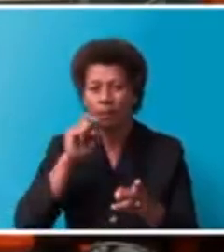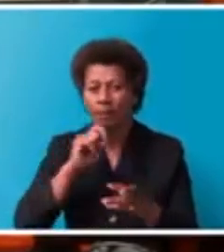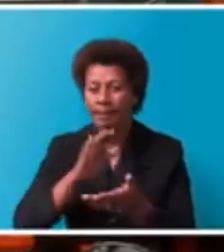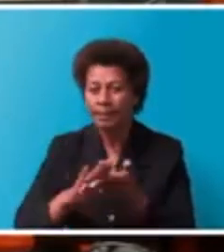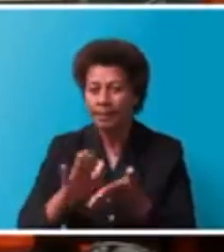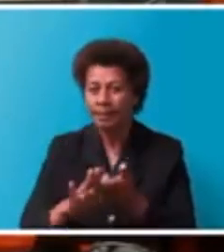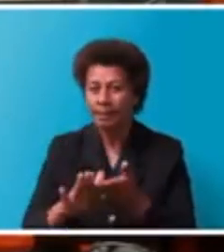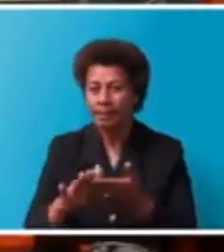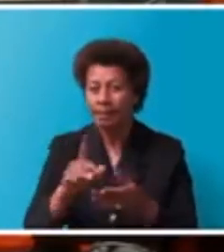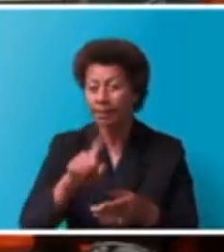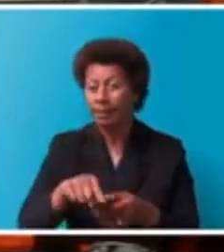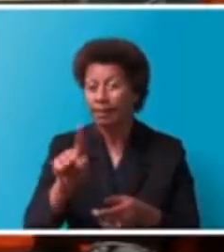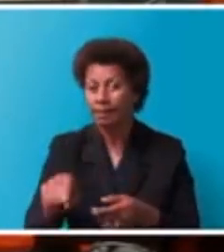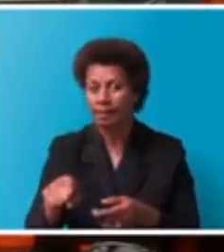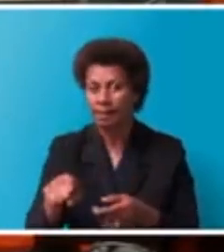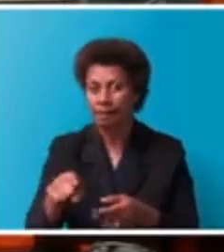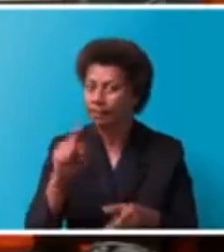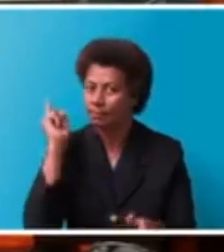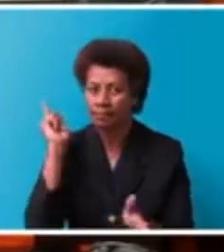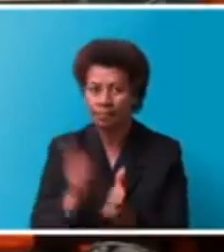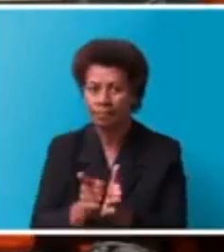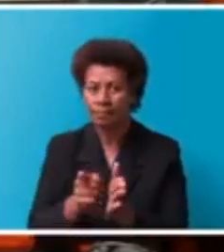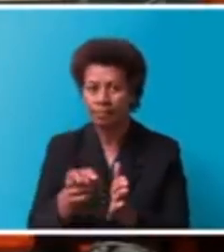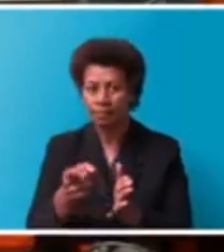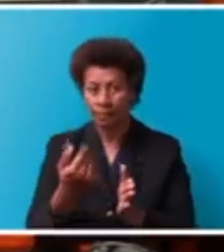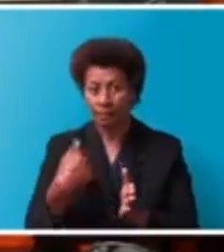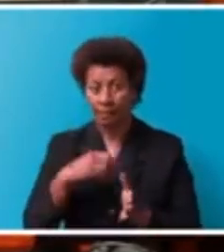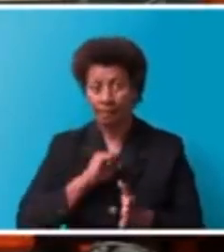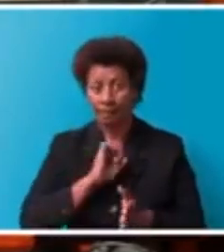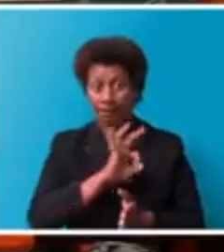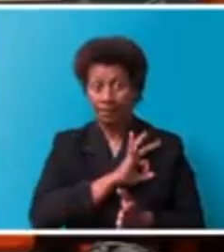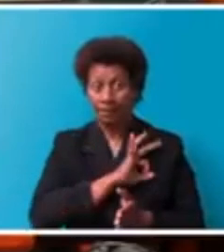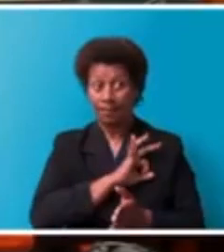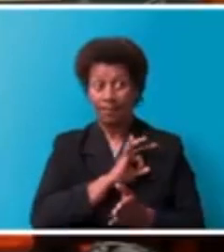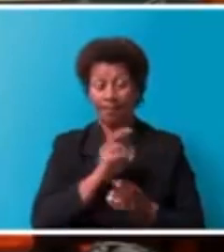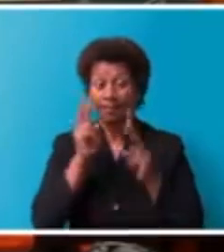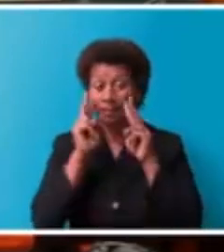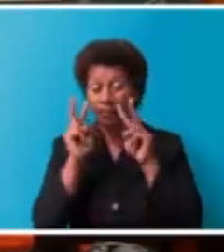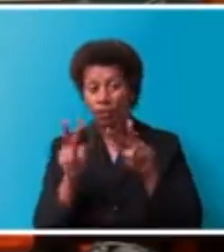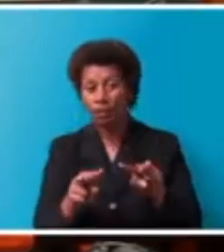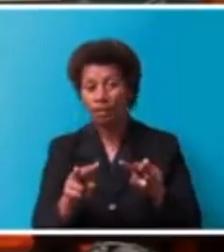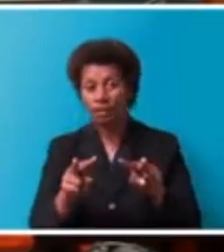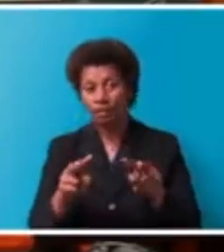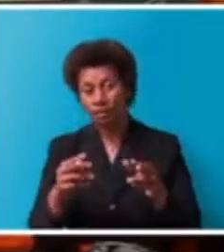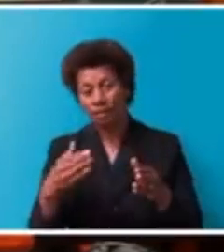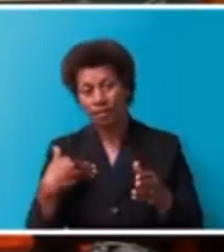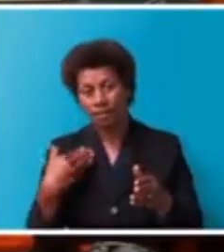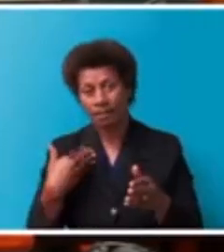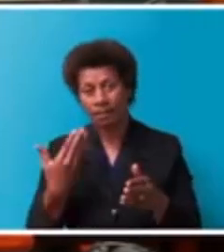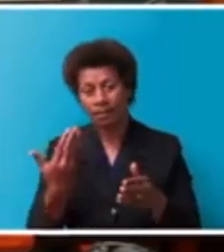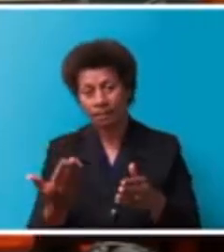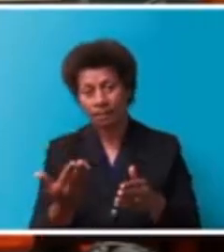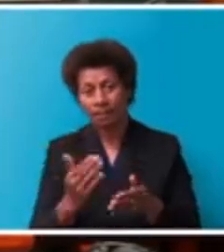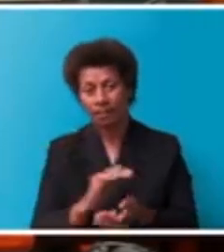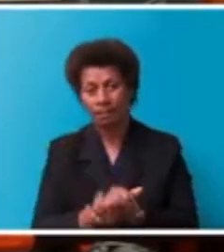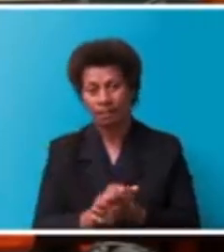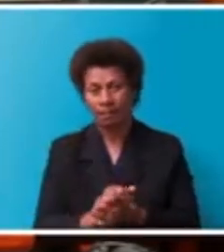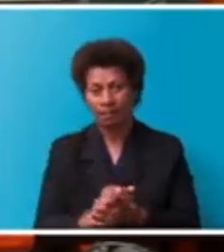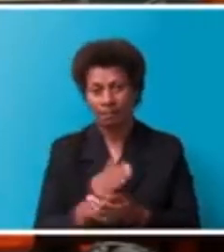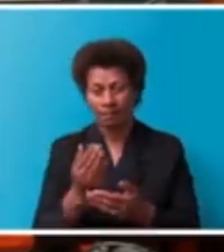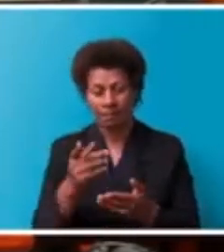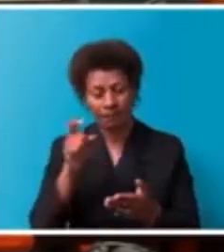is attended to without delay. To my staff who are watching in live now on live feed, these are your marching